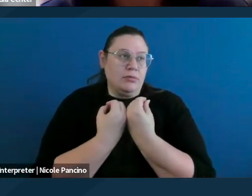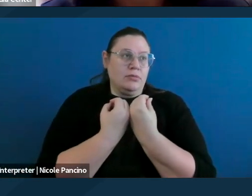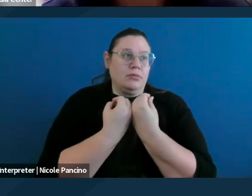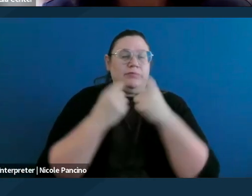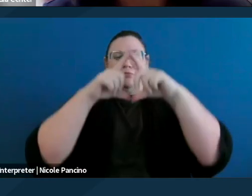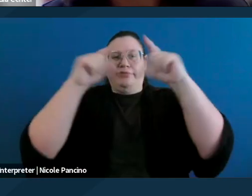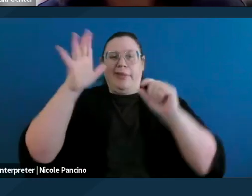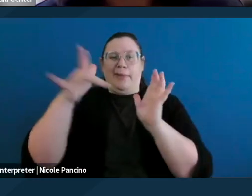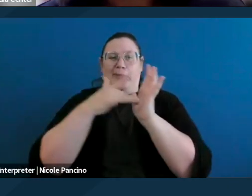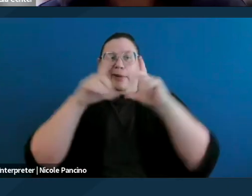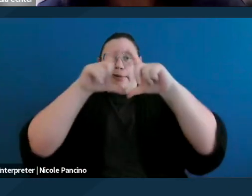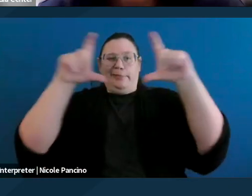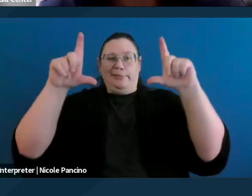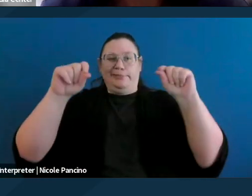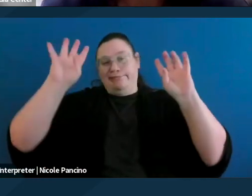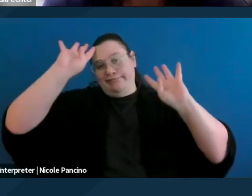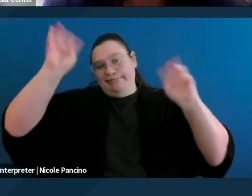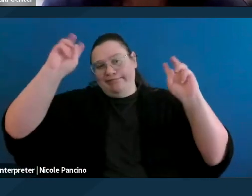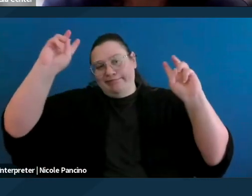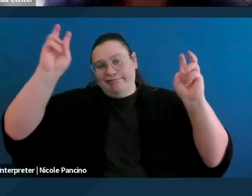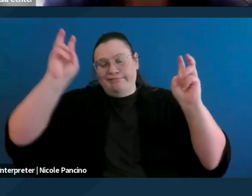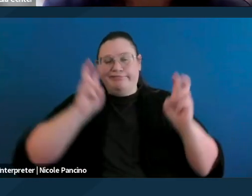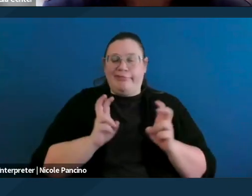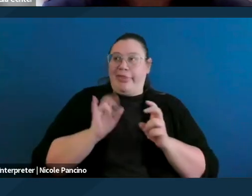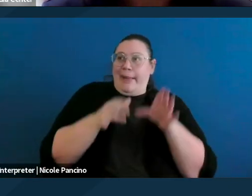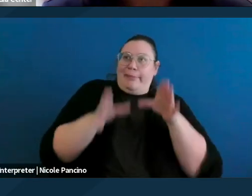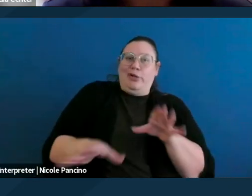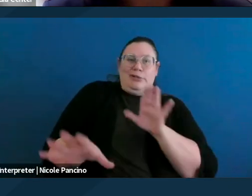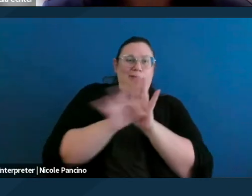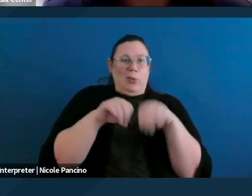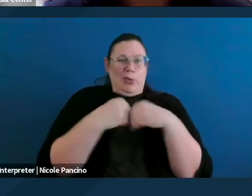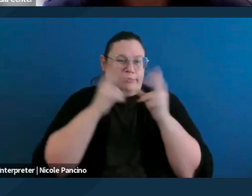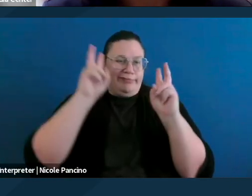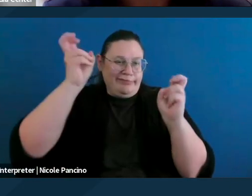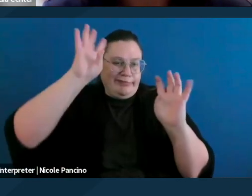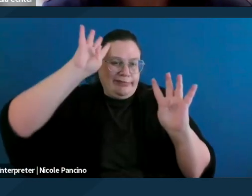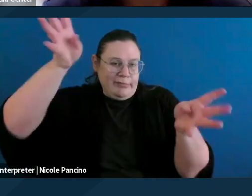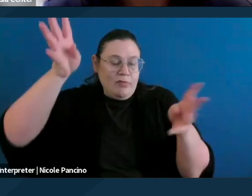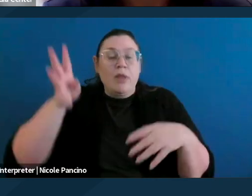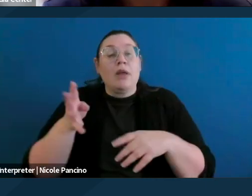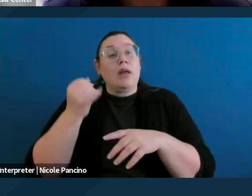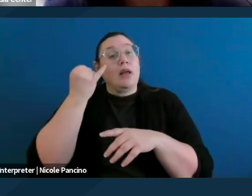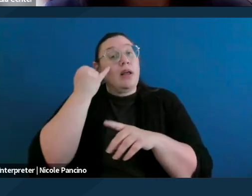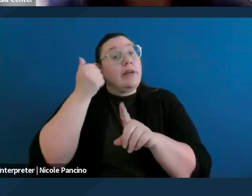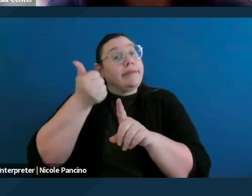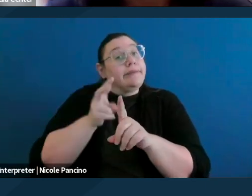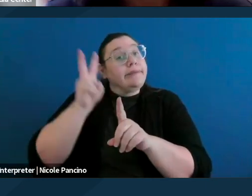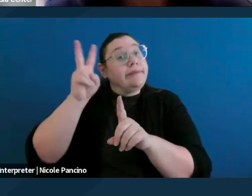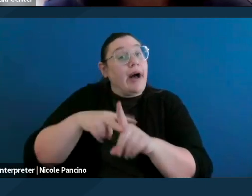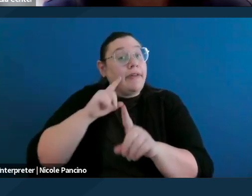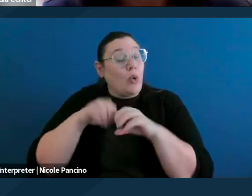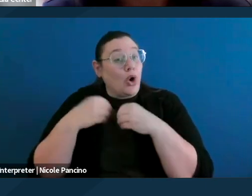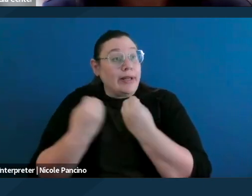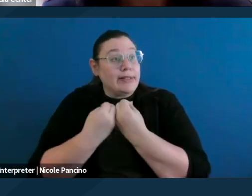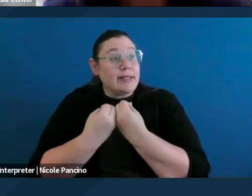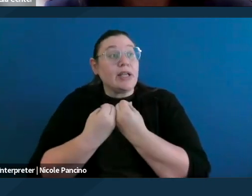highlighted as though the commenter is selected organization. If you're filing for an organization, there's a